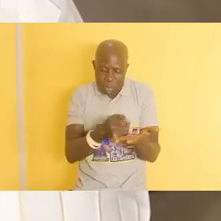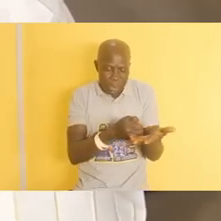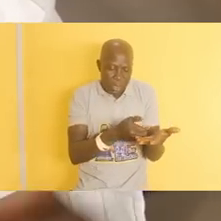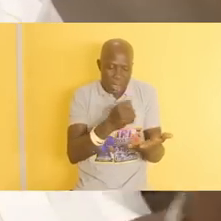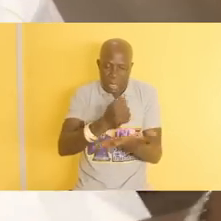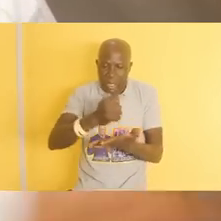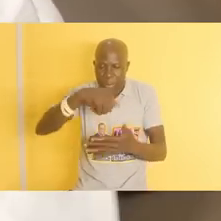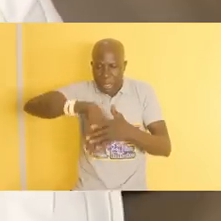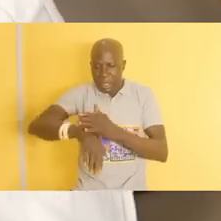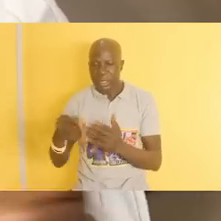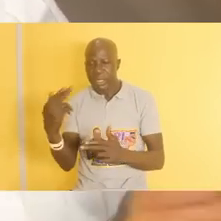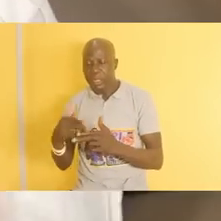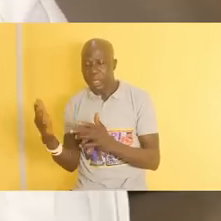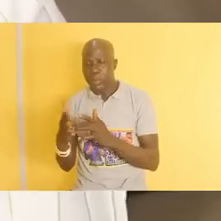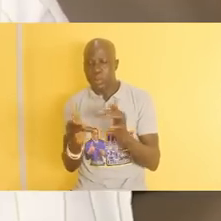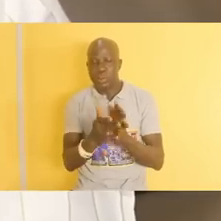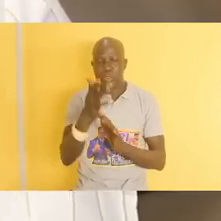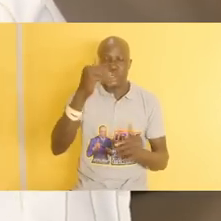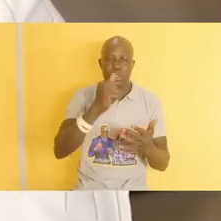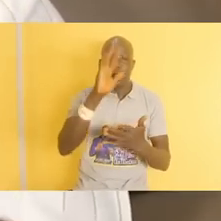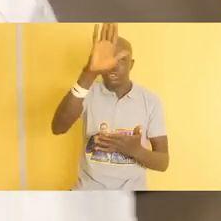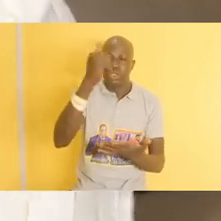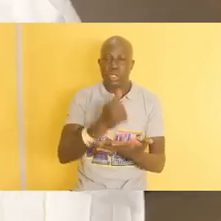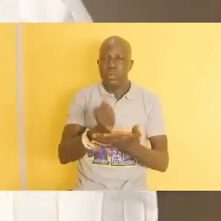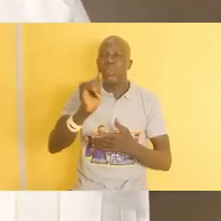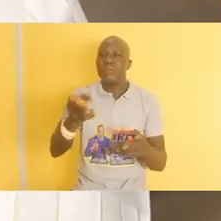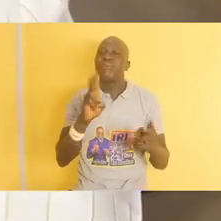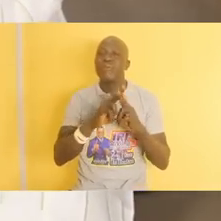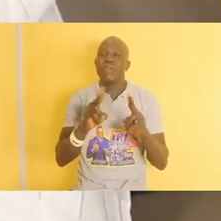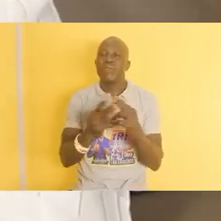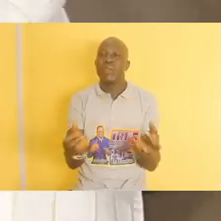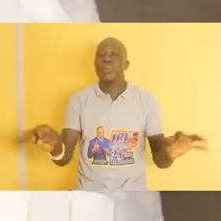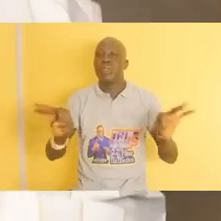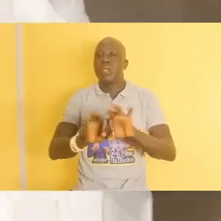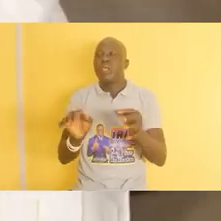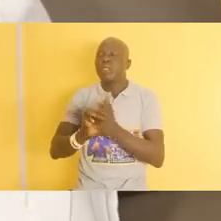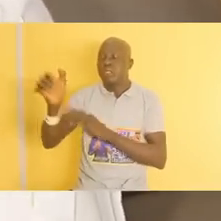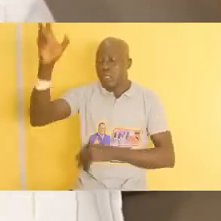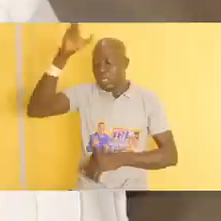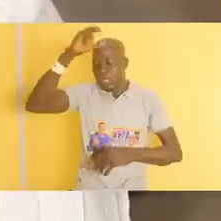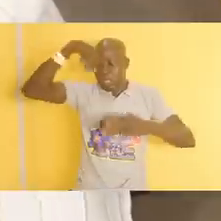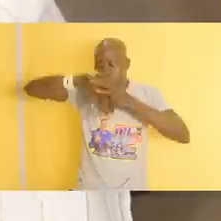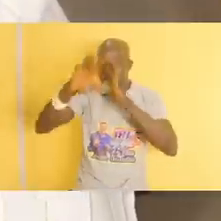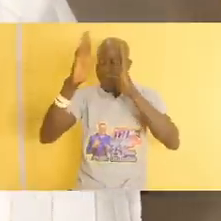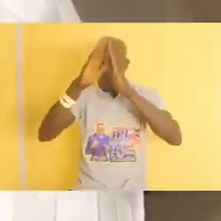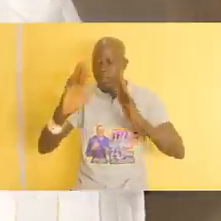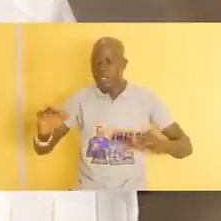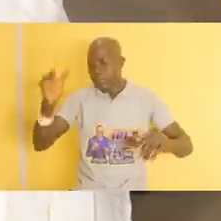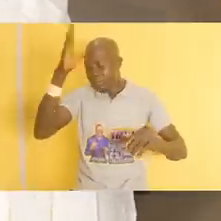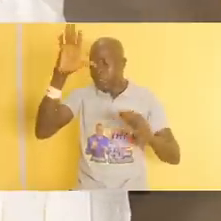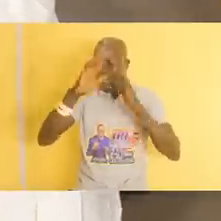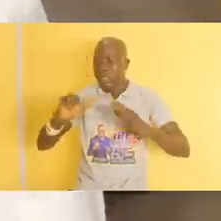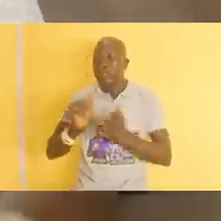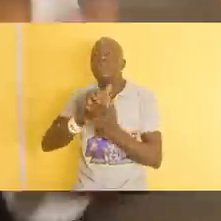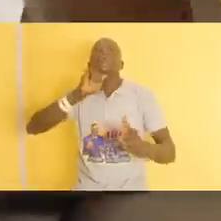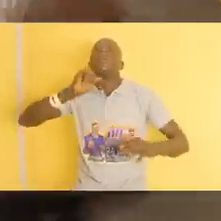Kawabano. In the name of Jesus. In the name of Jesus. Your amen is very important. The father's house. You know. That